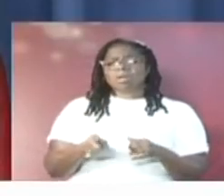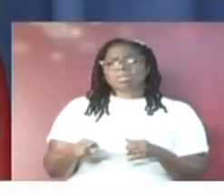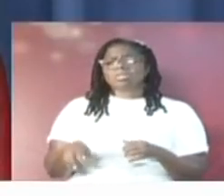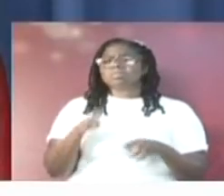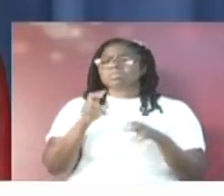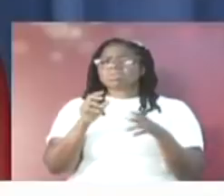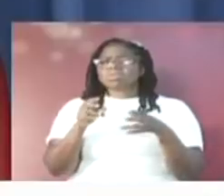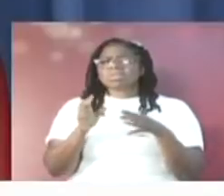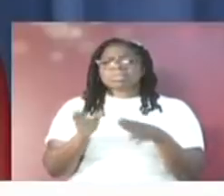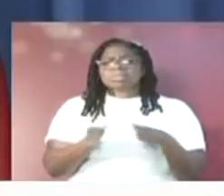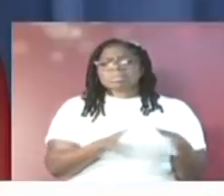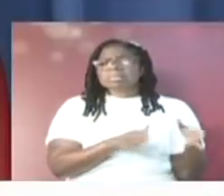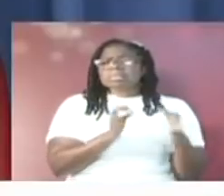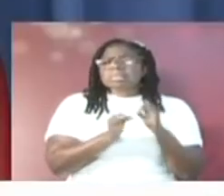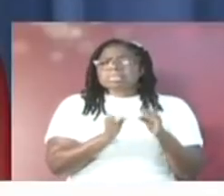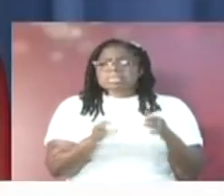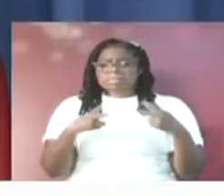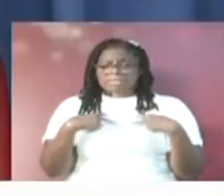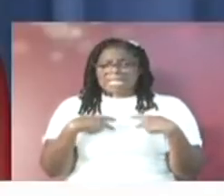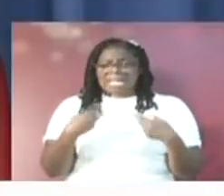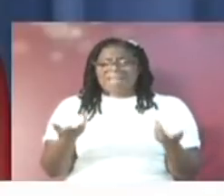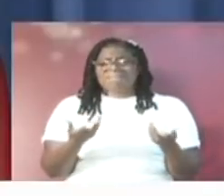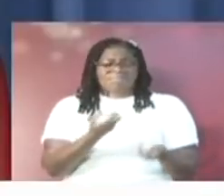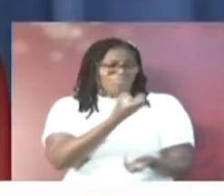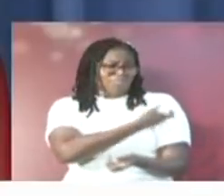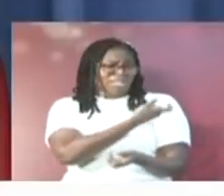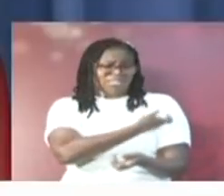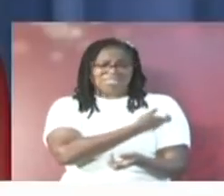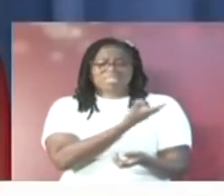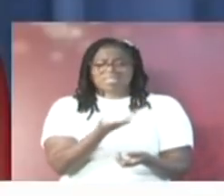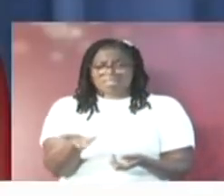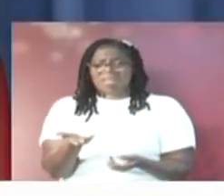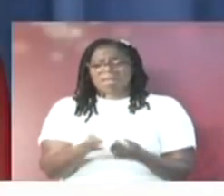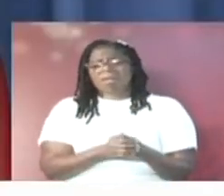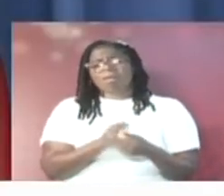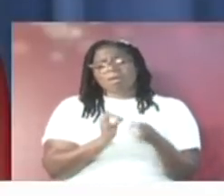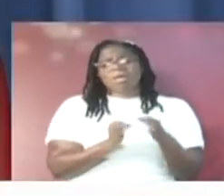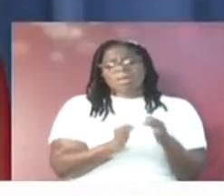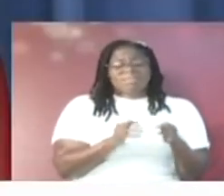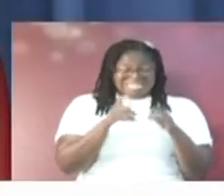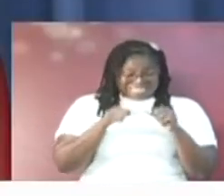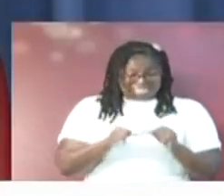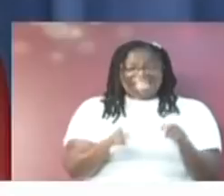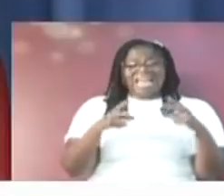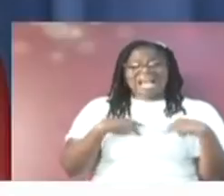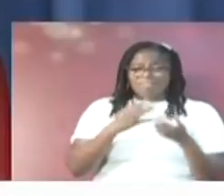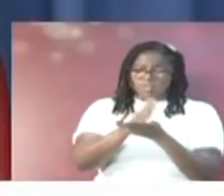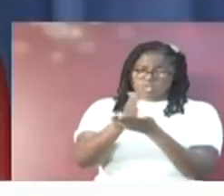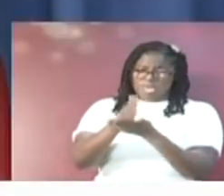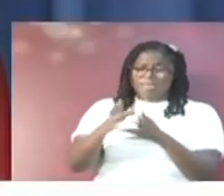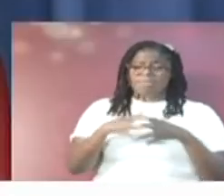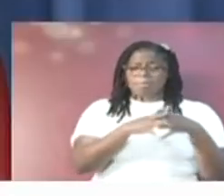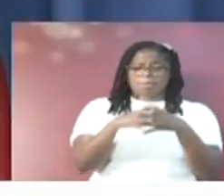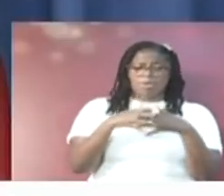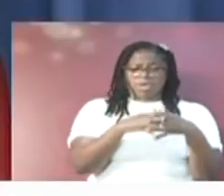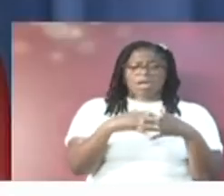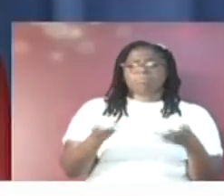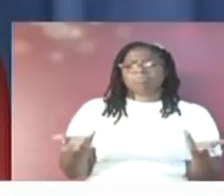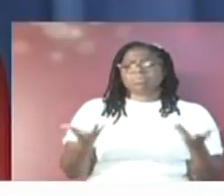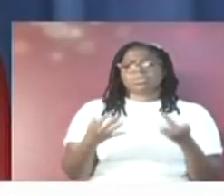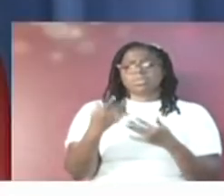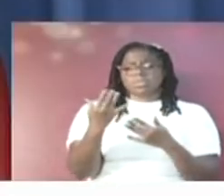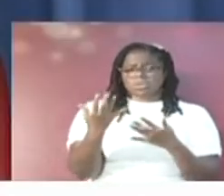that vaccine to be made available, and they're evaluating the safety of the supply system